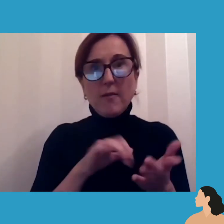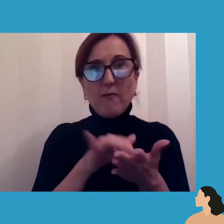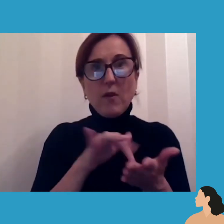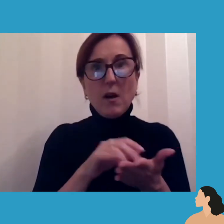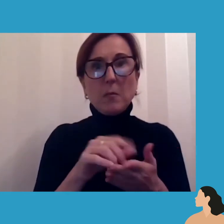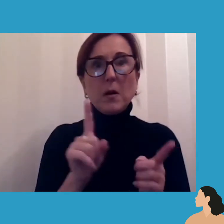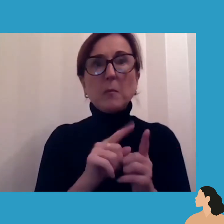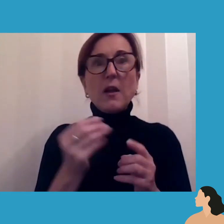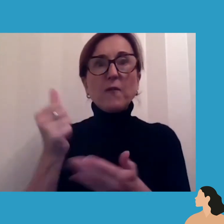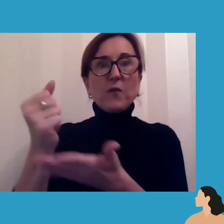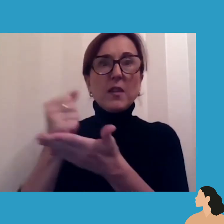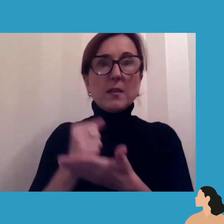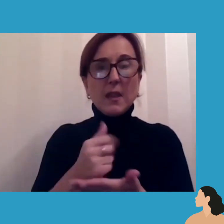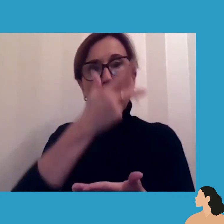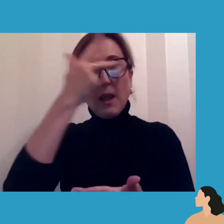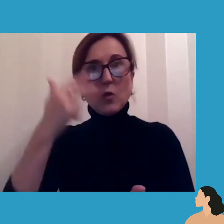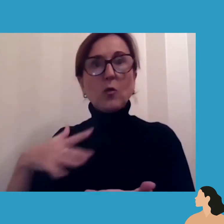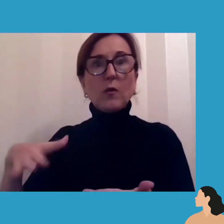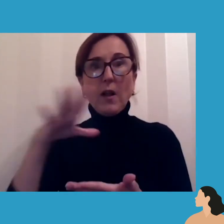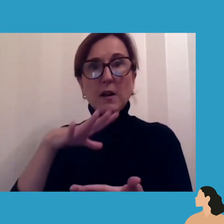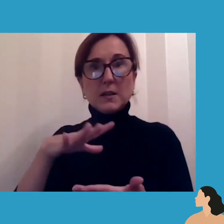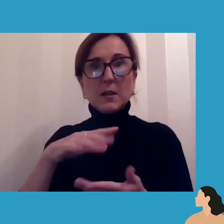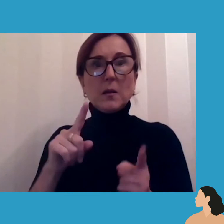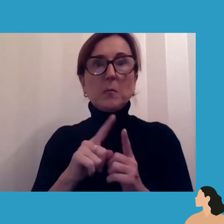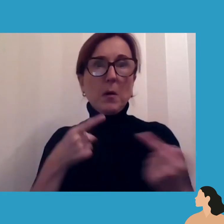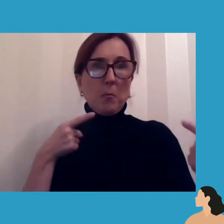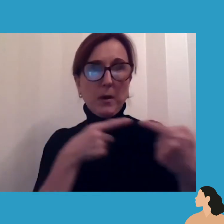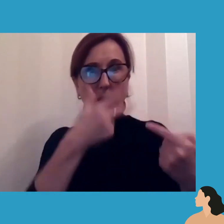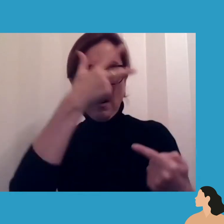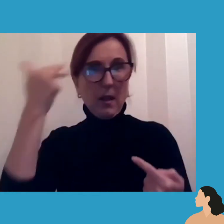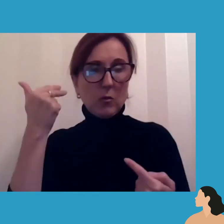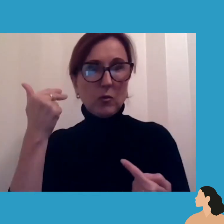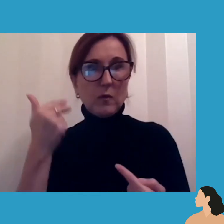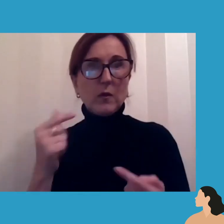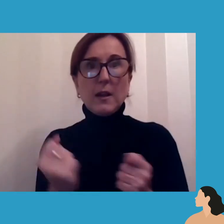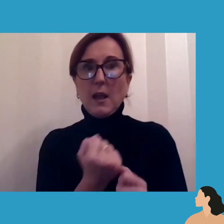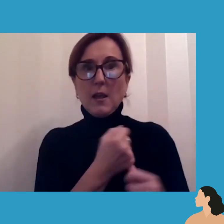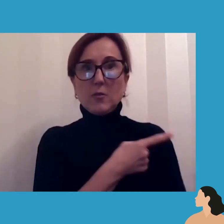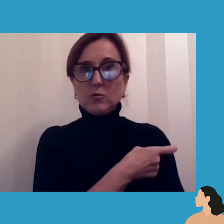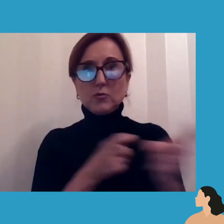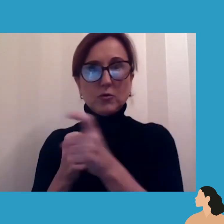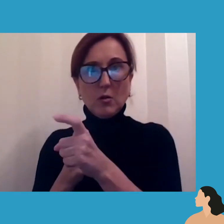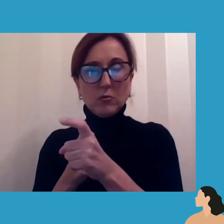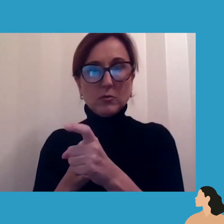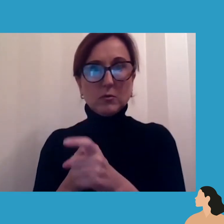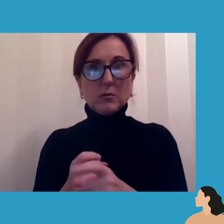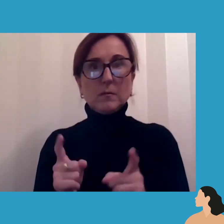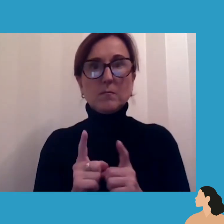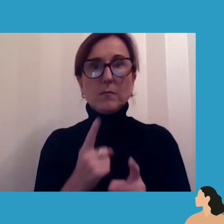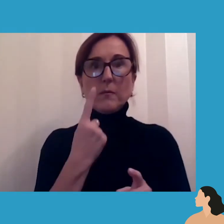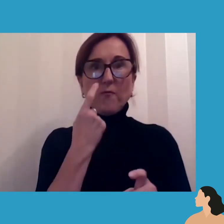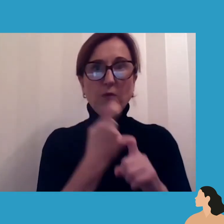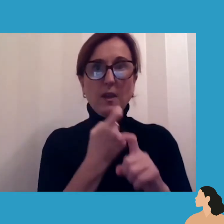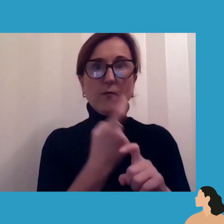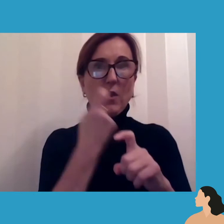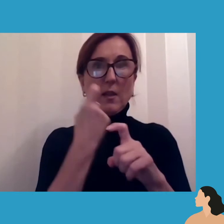Tomaszewskis is a Colorado beetle and he is against the state.